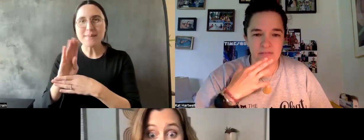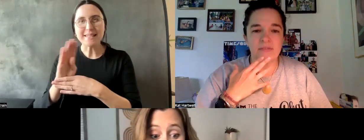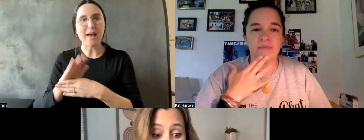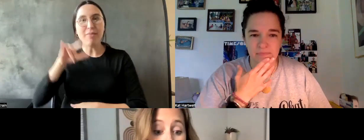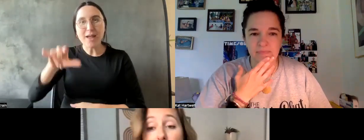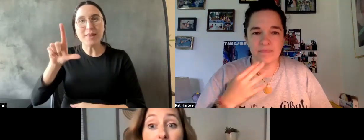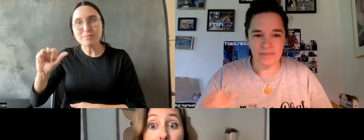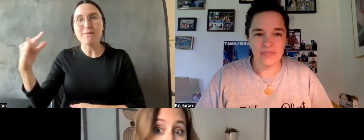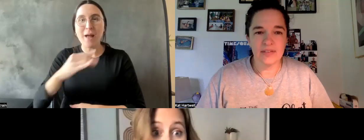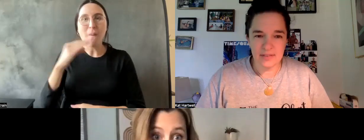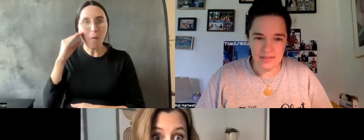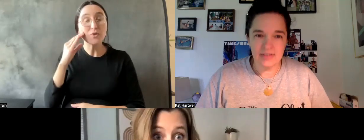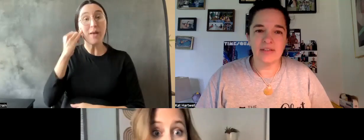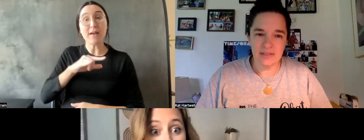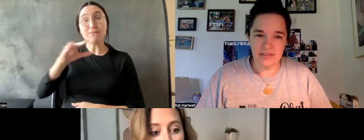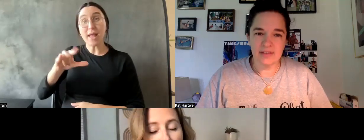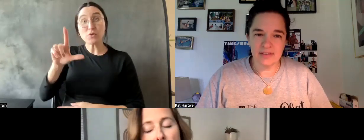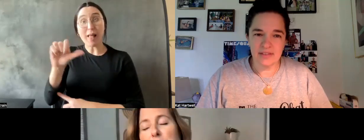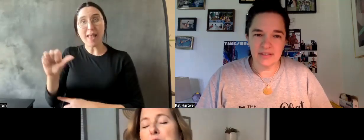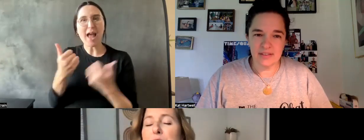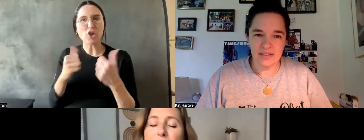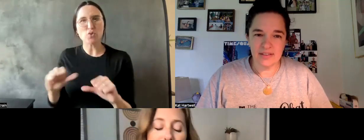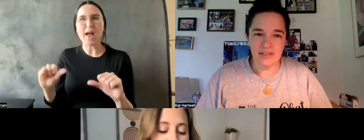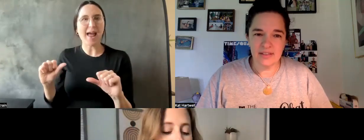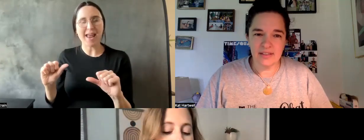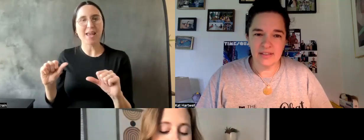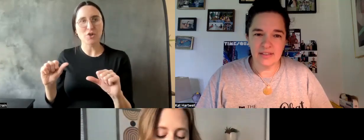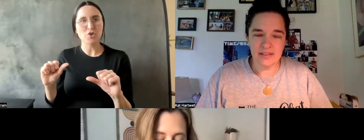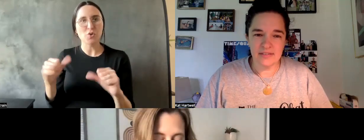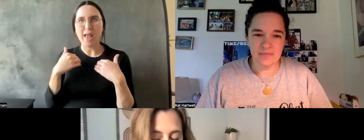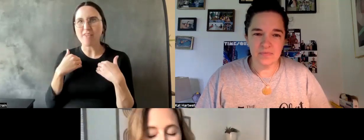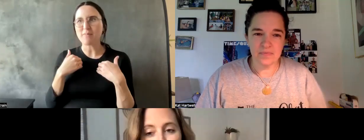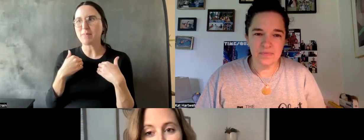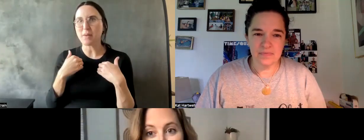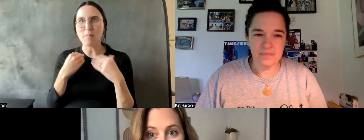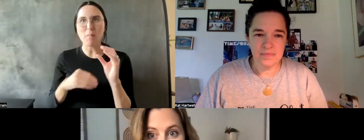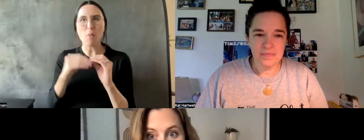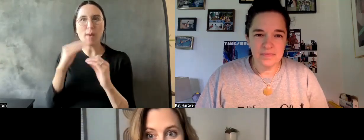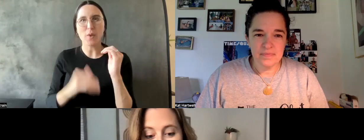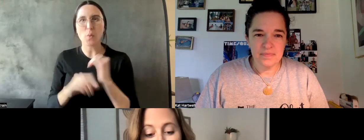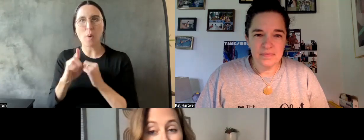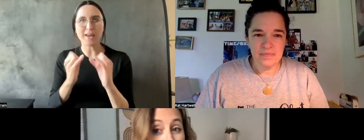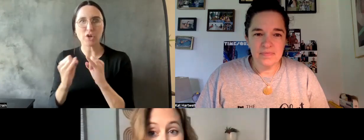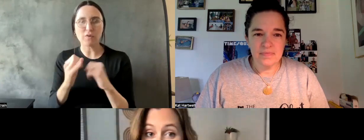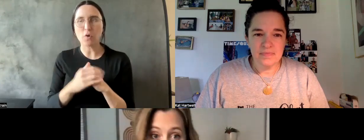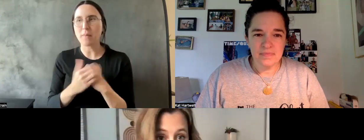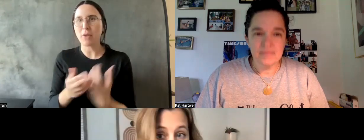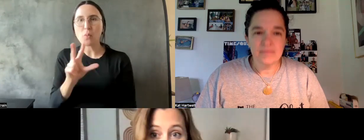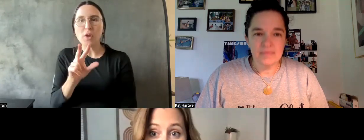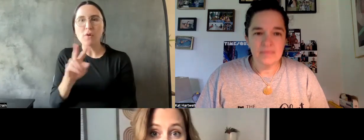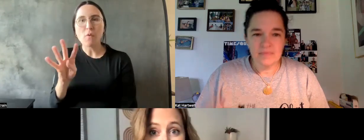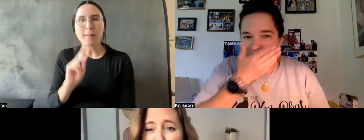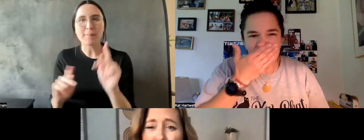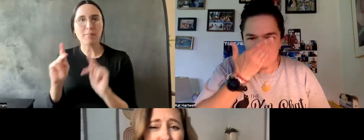make the most of it. I don't want to just fly out for one interview. So trying to get 3 to 4 celebrities that don't have filming